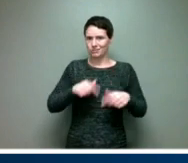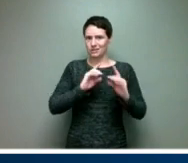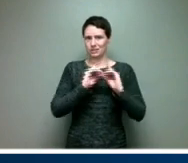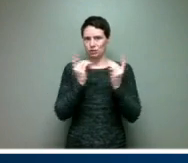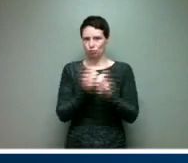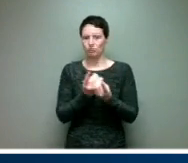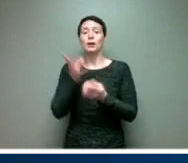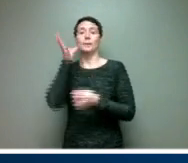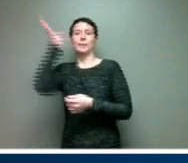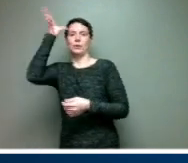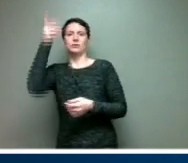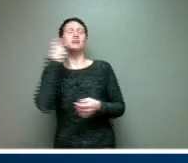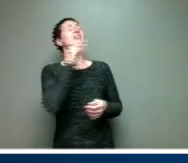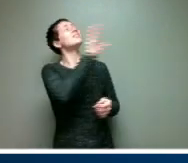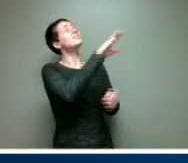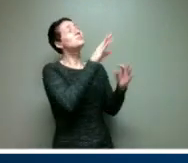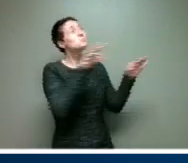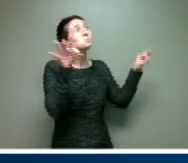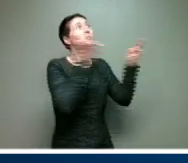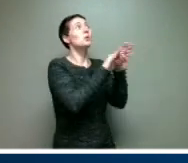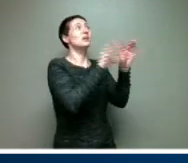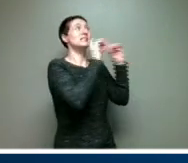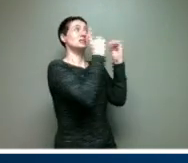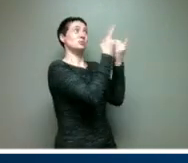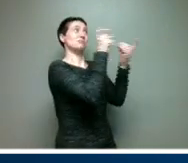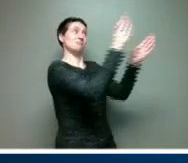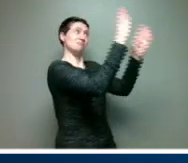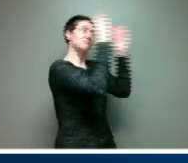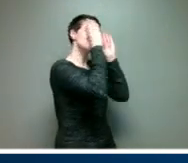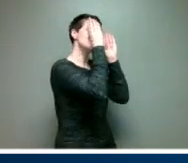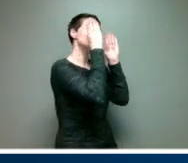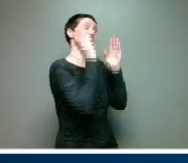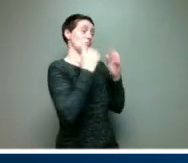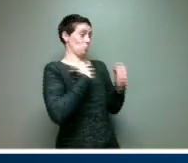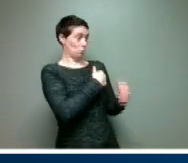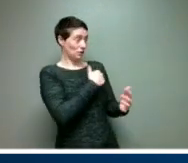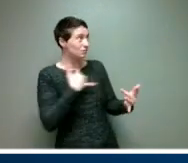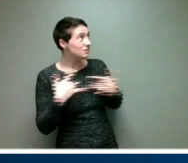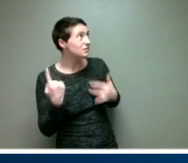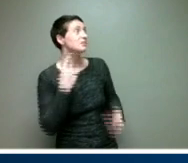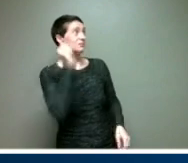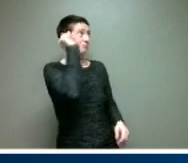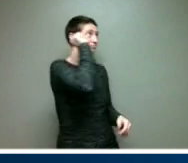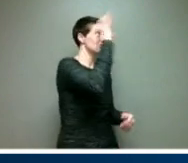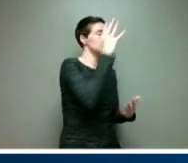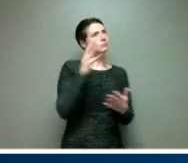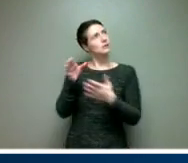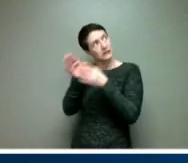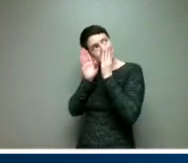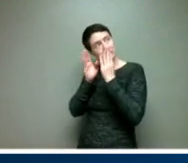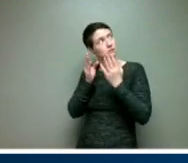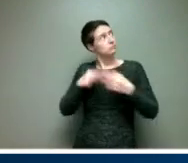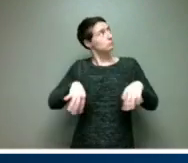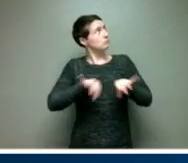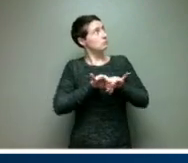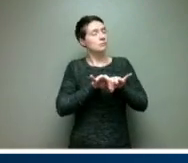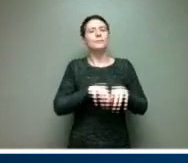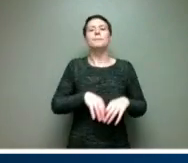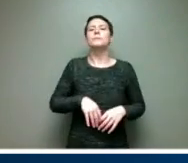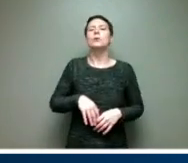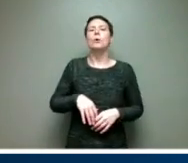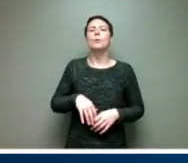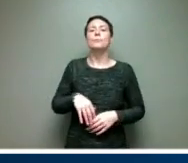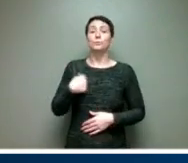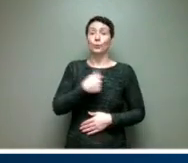us and hear our concerns. So we started this, we hired as Alicia Gillison, rather, to be